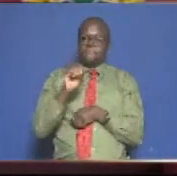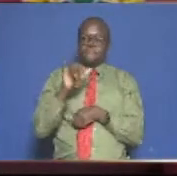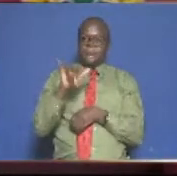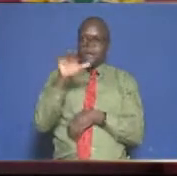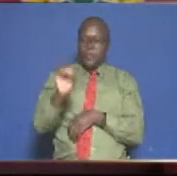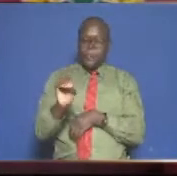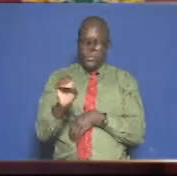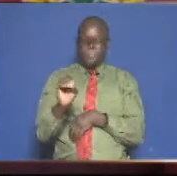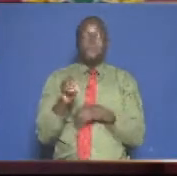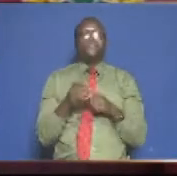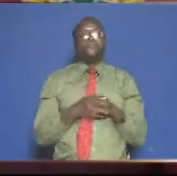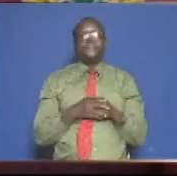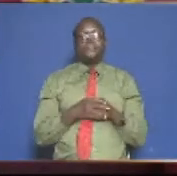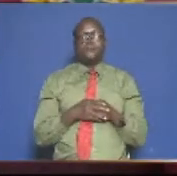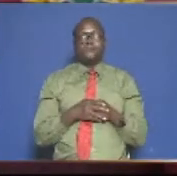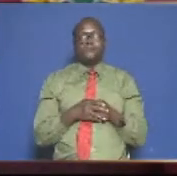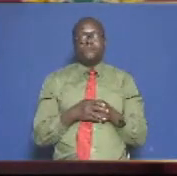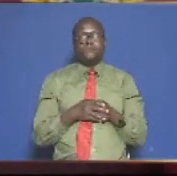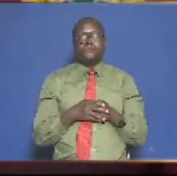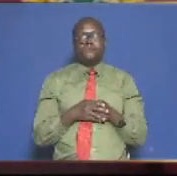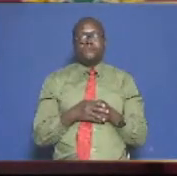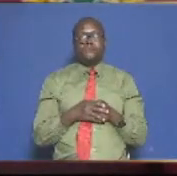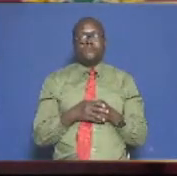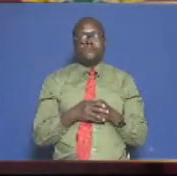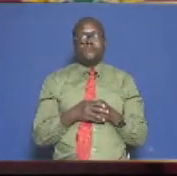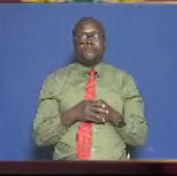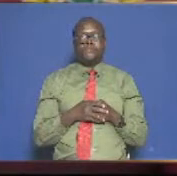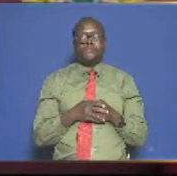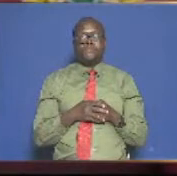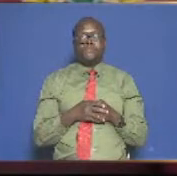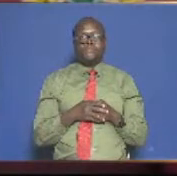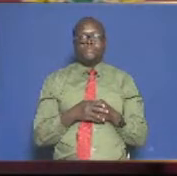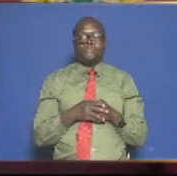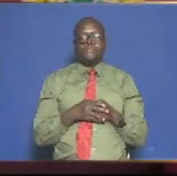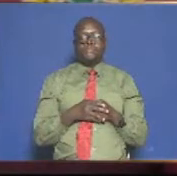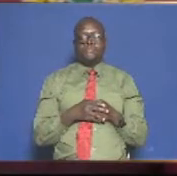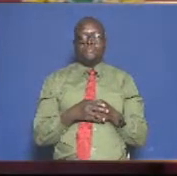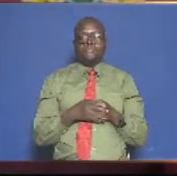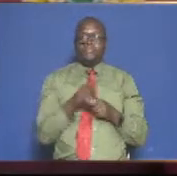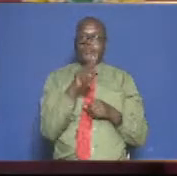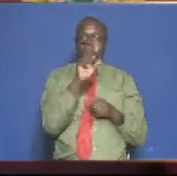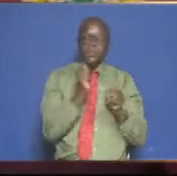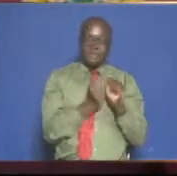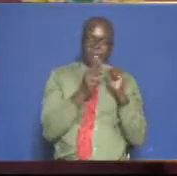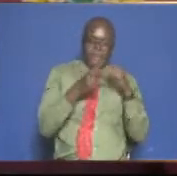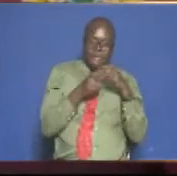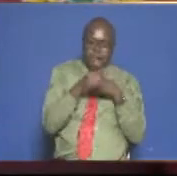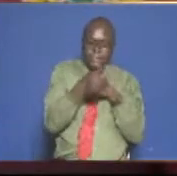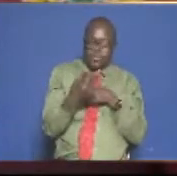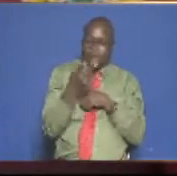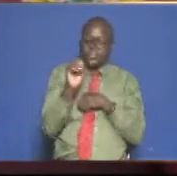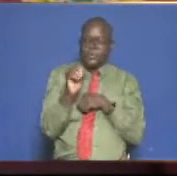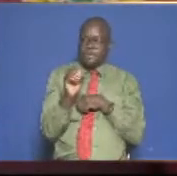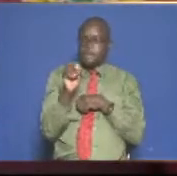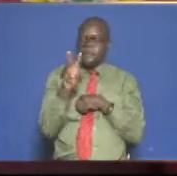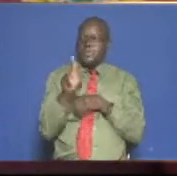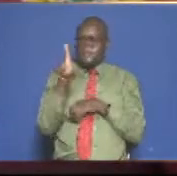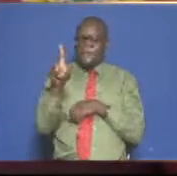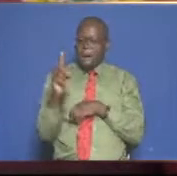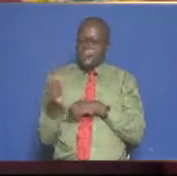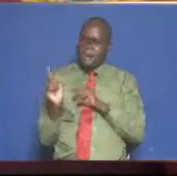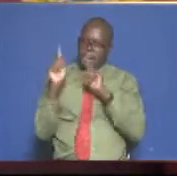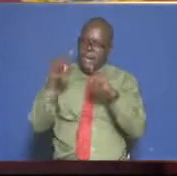And in fact, in the period between that time and now that he has left us, he has been to my